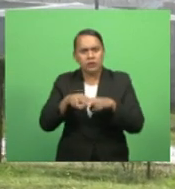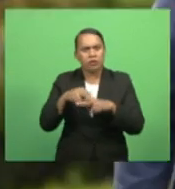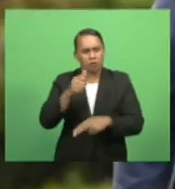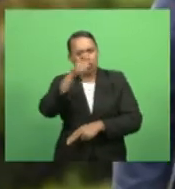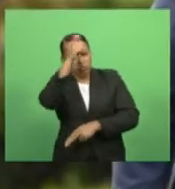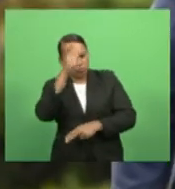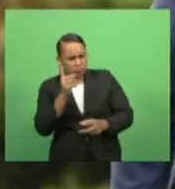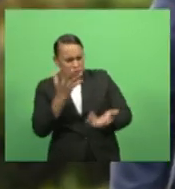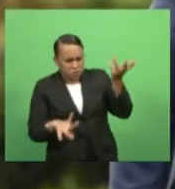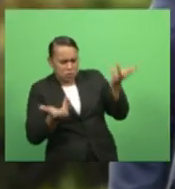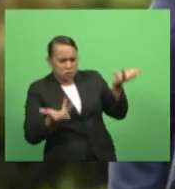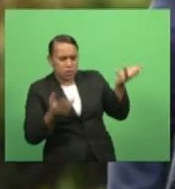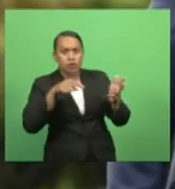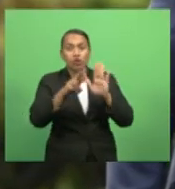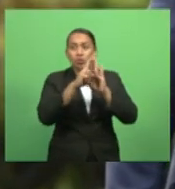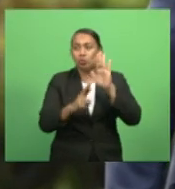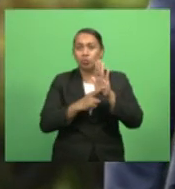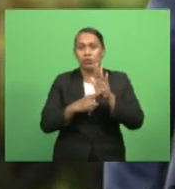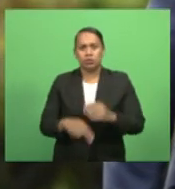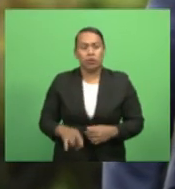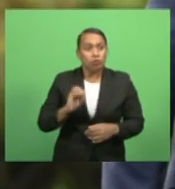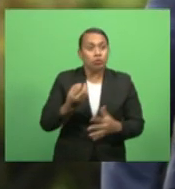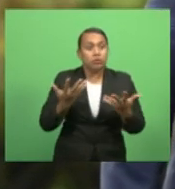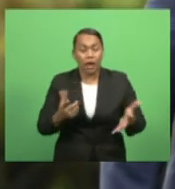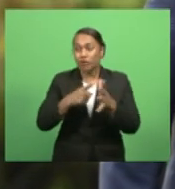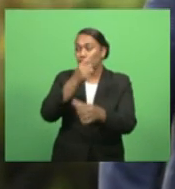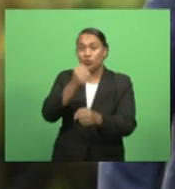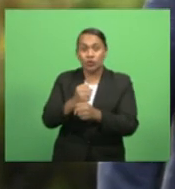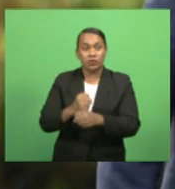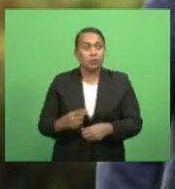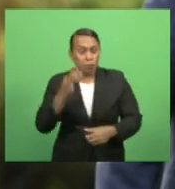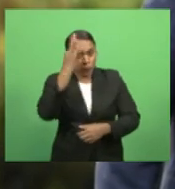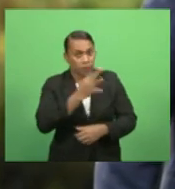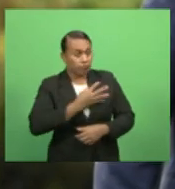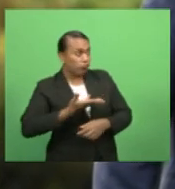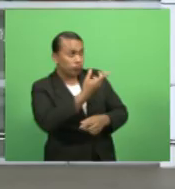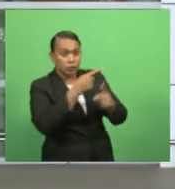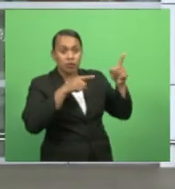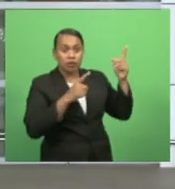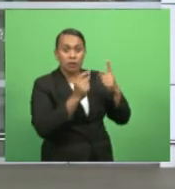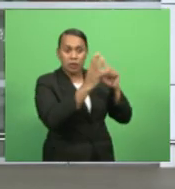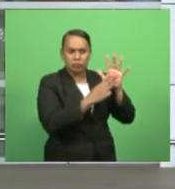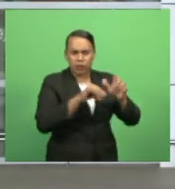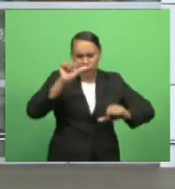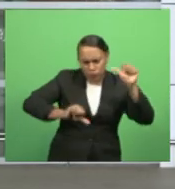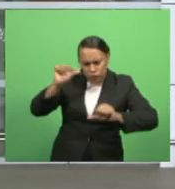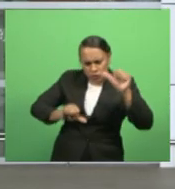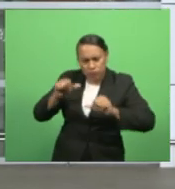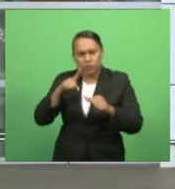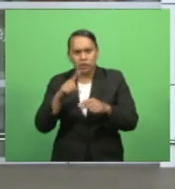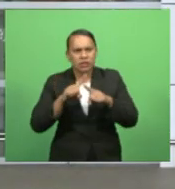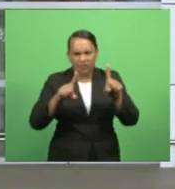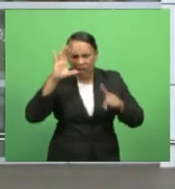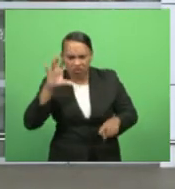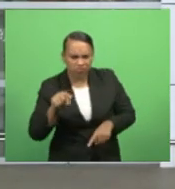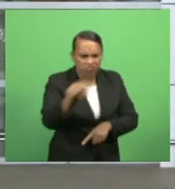expenses? Syed Kayum believes the two Prime Ministers need to assess each Pacific Island country differently and should also